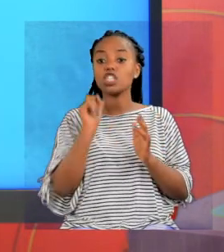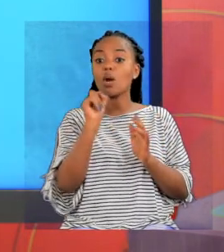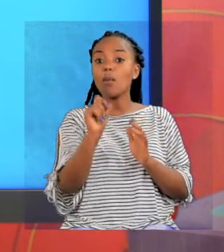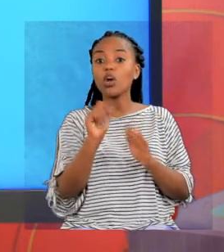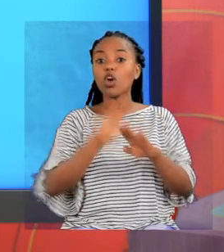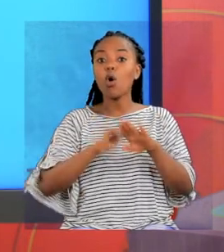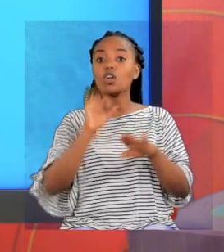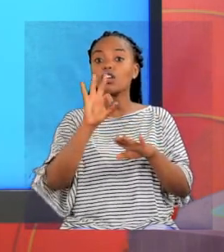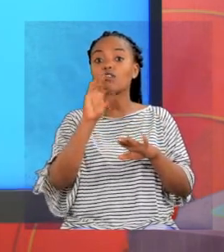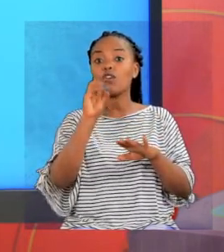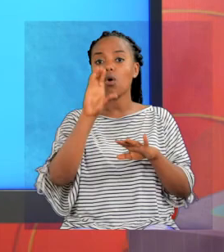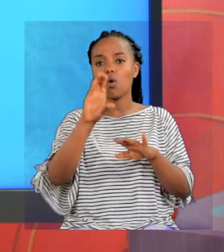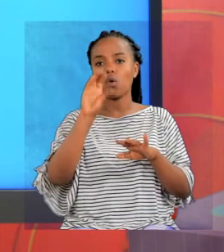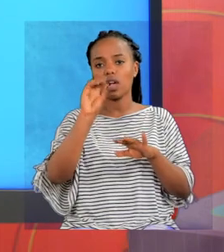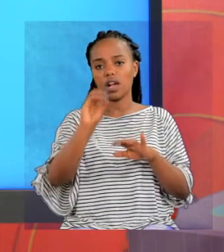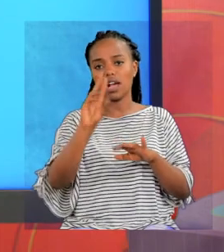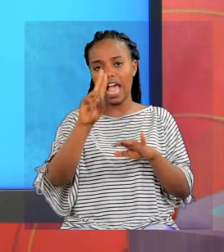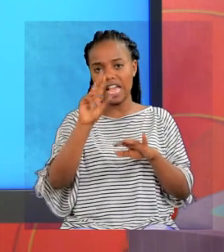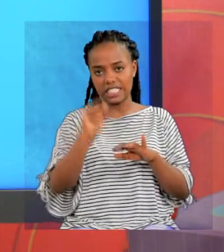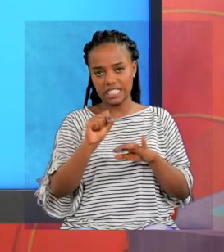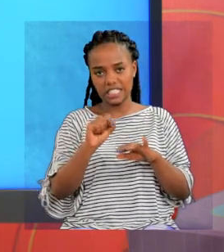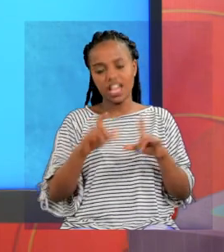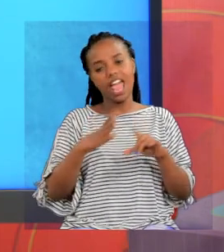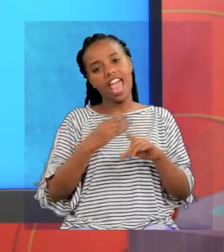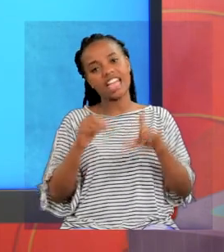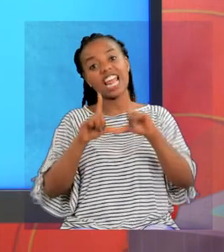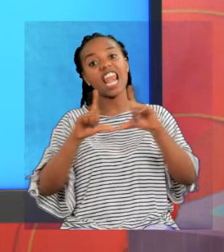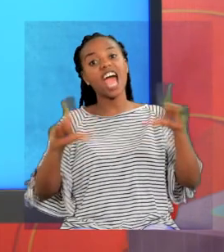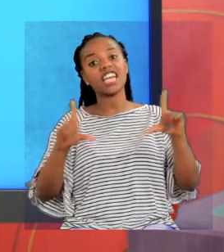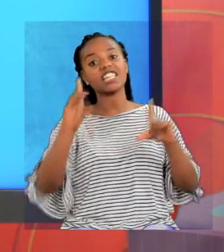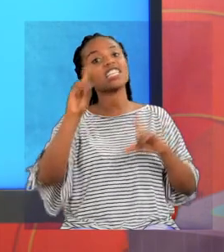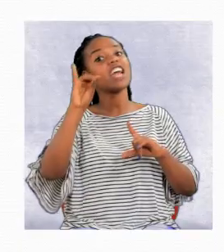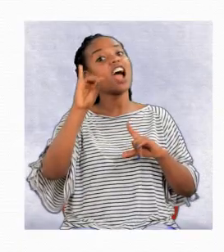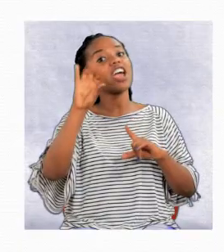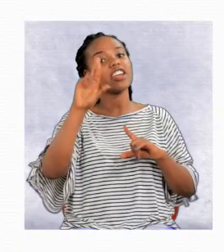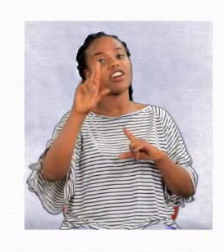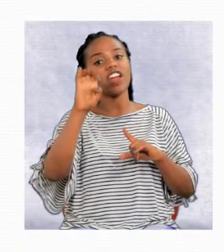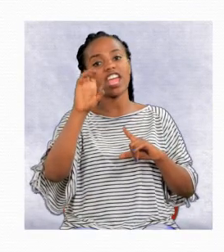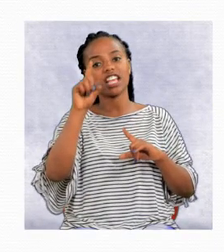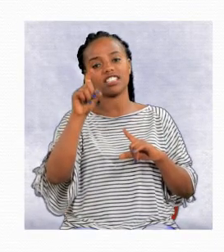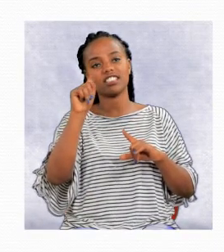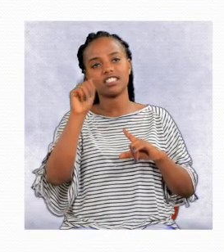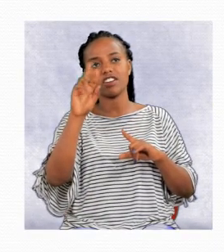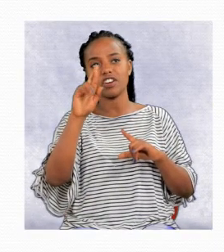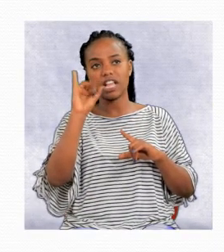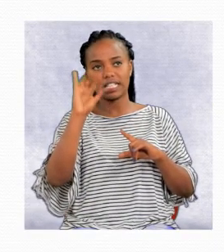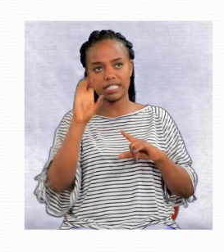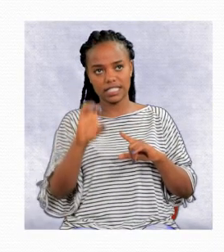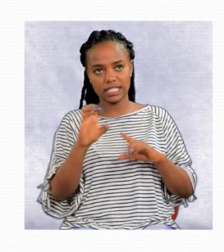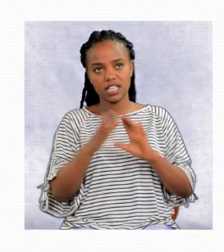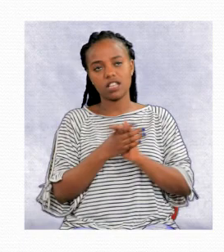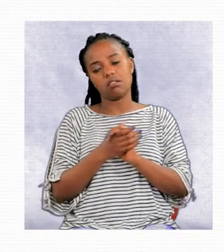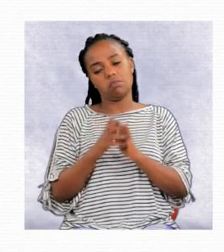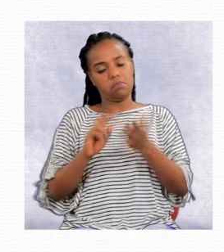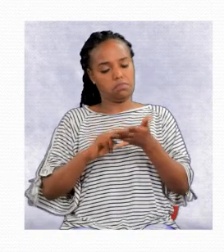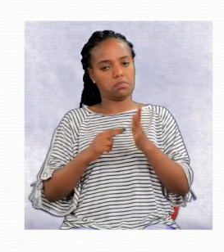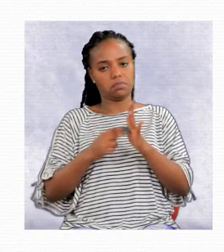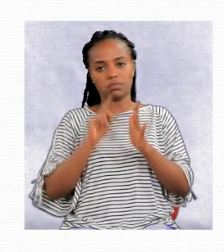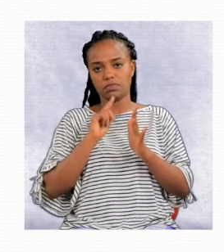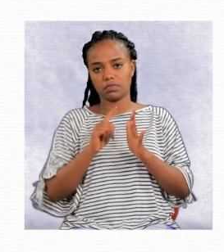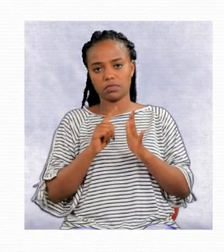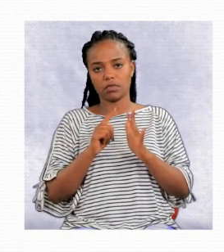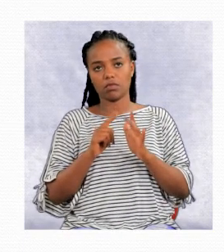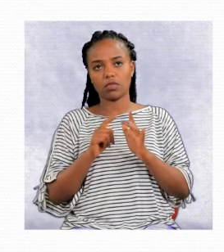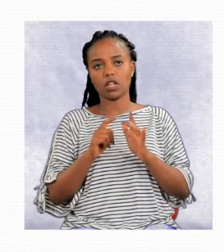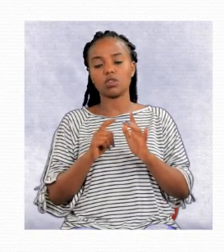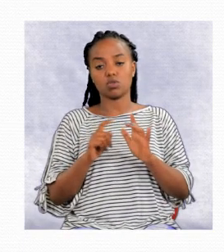called focus and the line is called directrix. This means look, parabola is this form. It's a